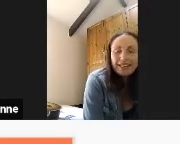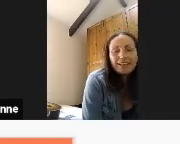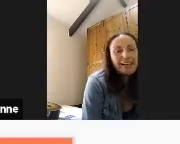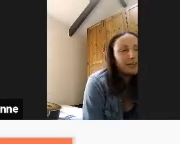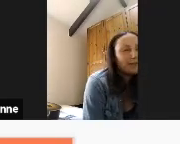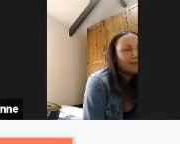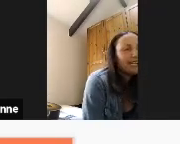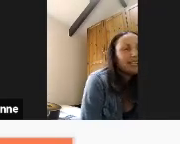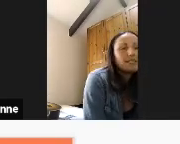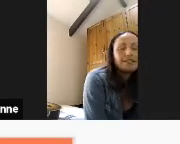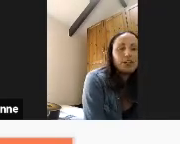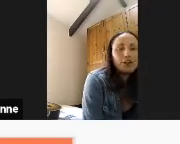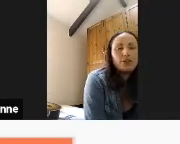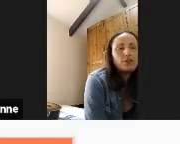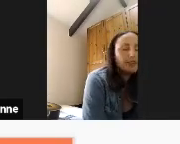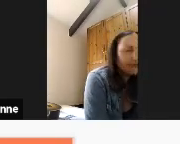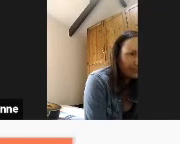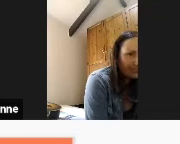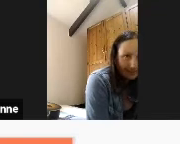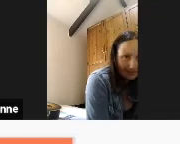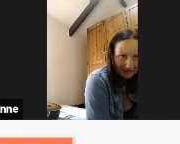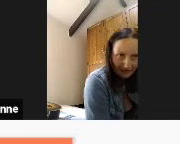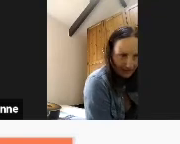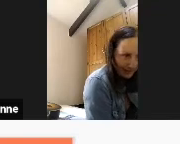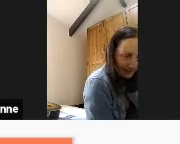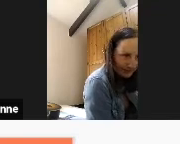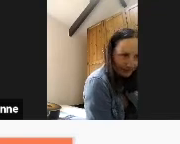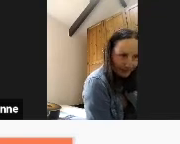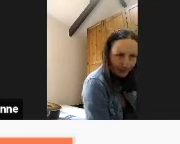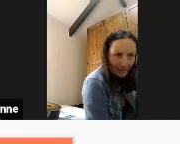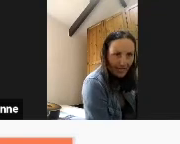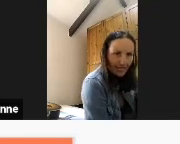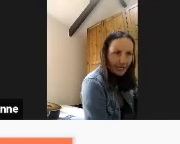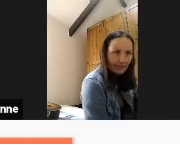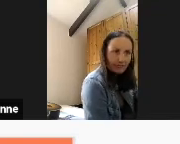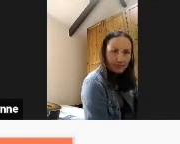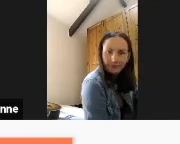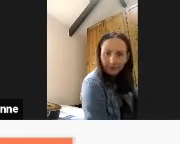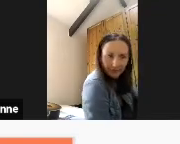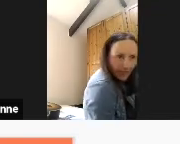So if we go to the next slide,